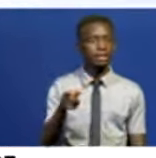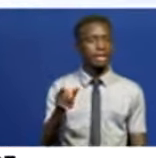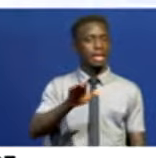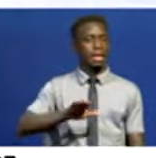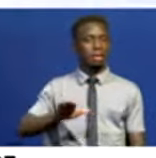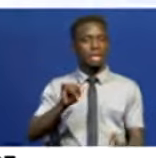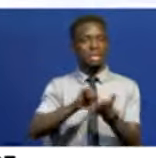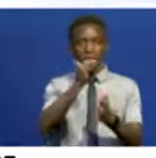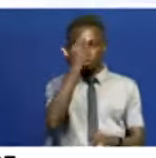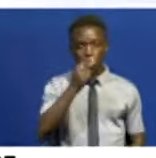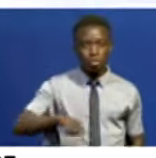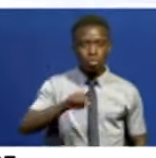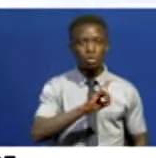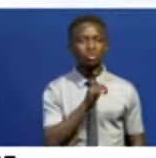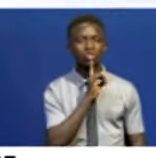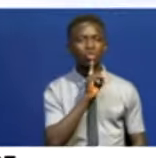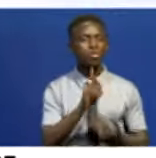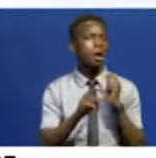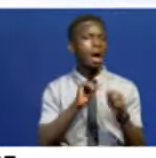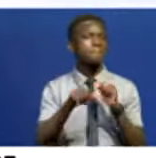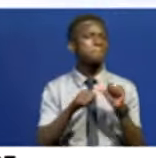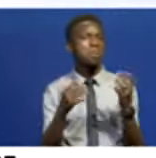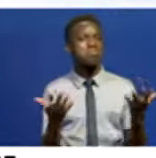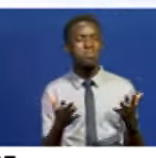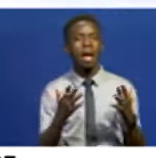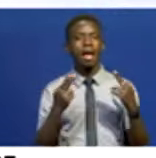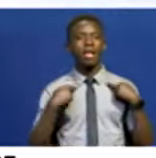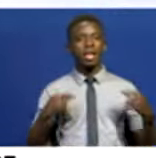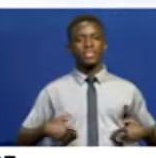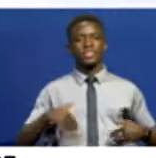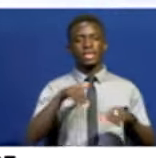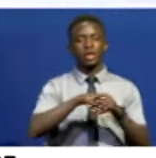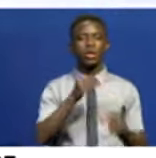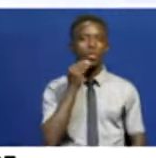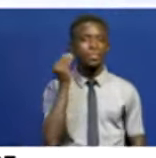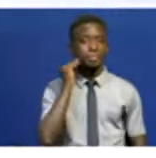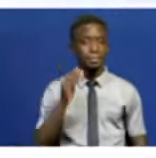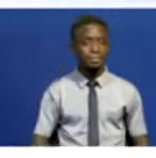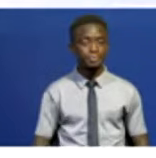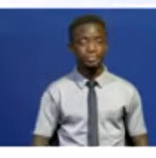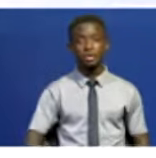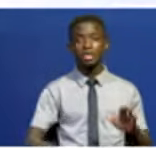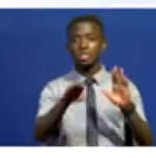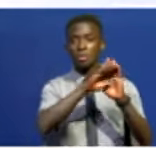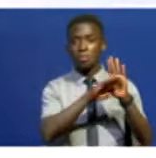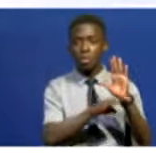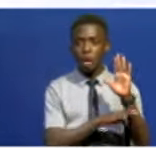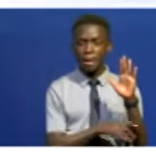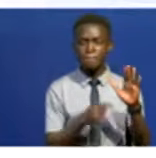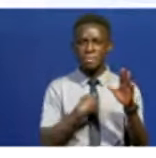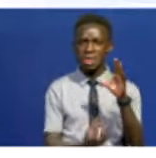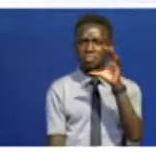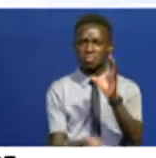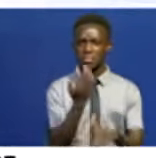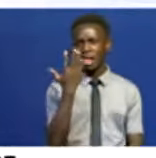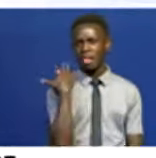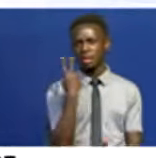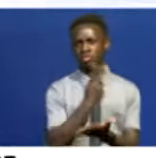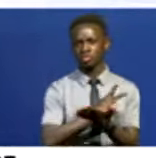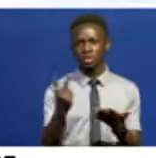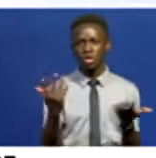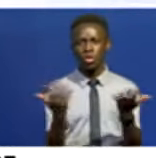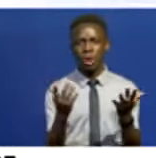talking about Afya Nyumbani. The program that I launched 2 weeks ago, where we